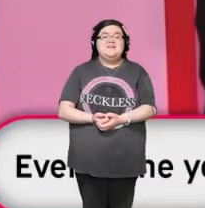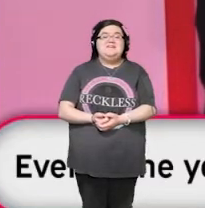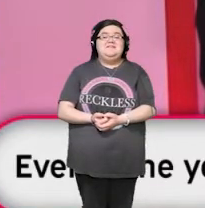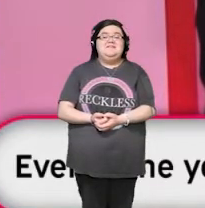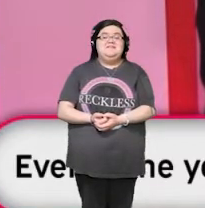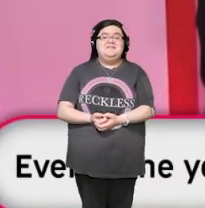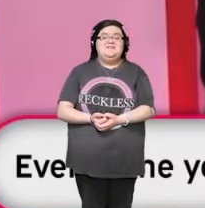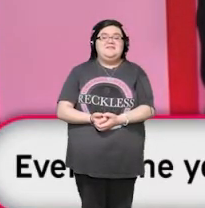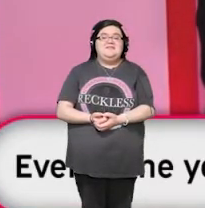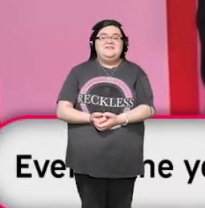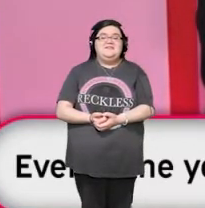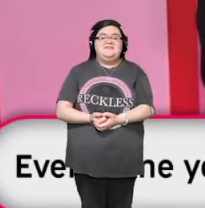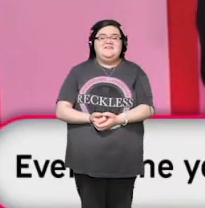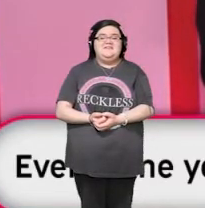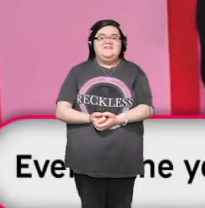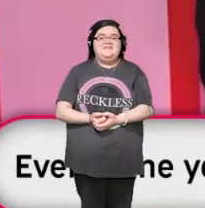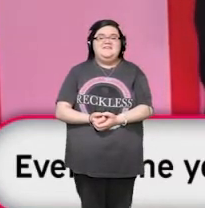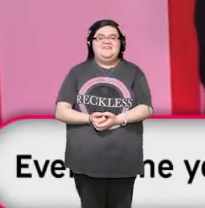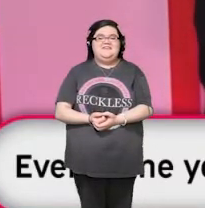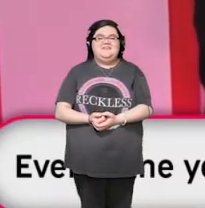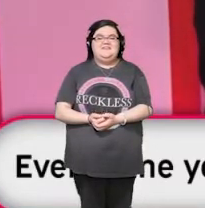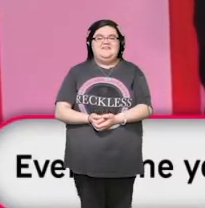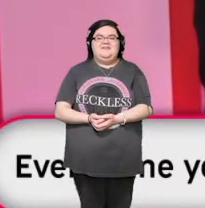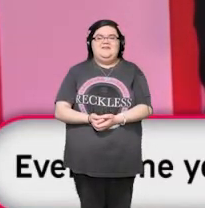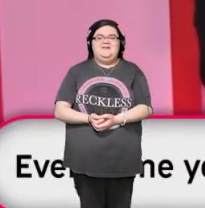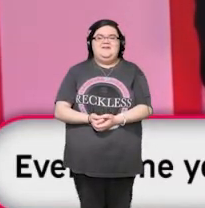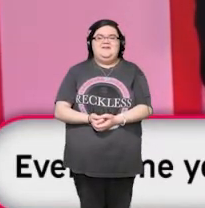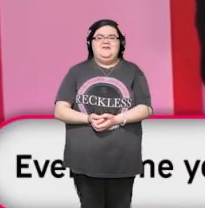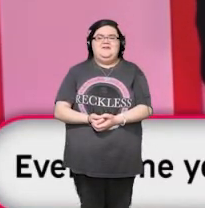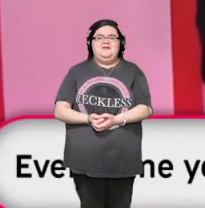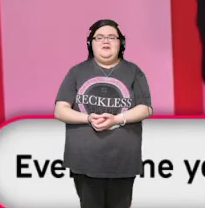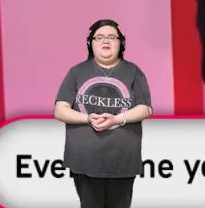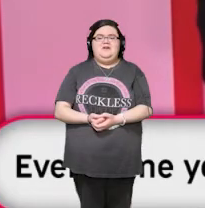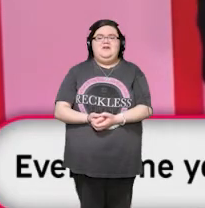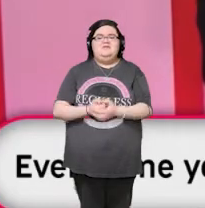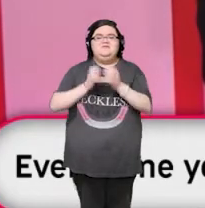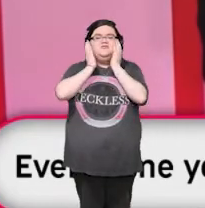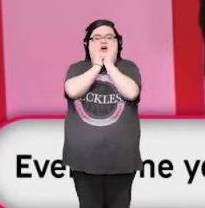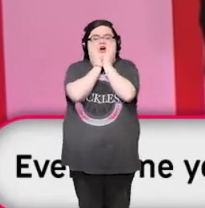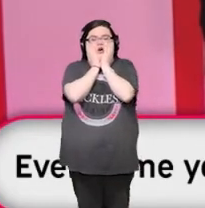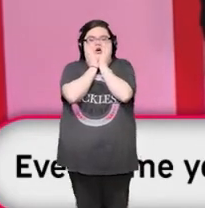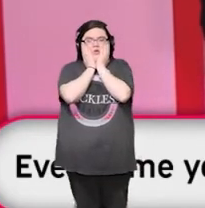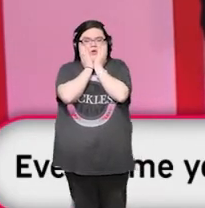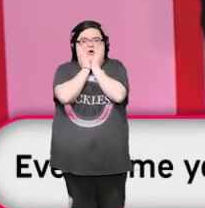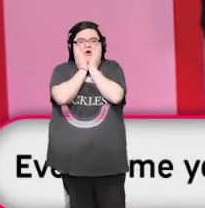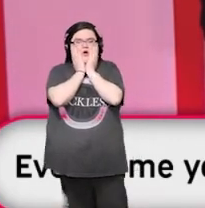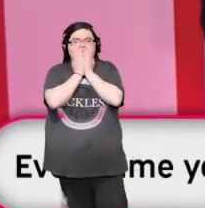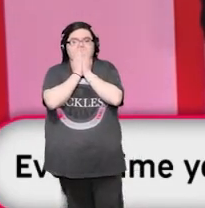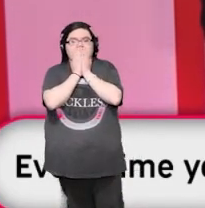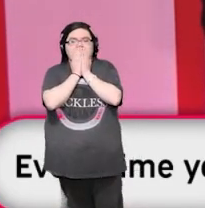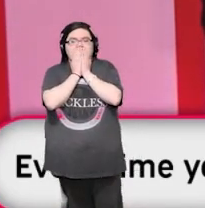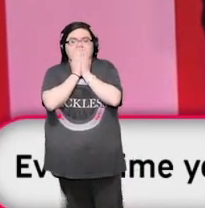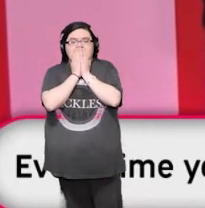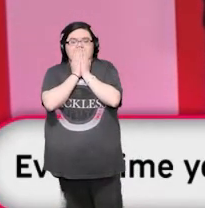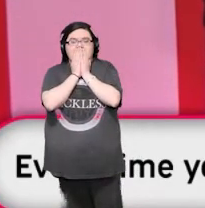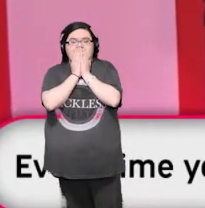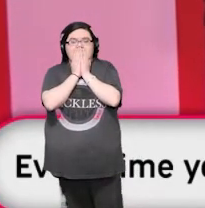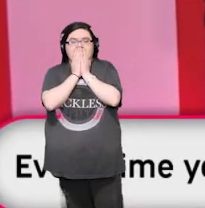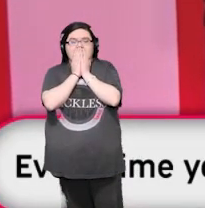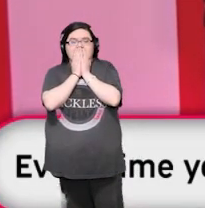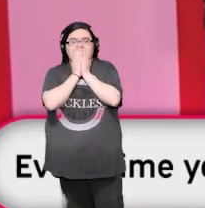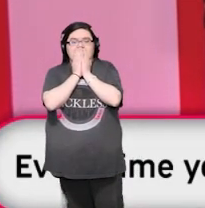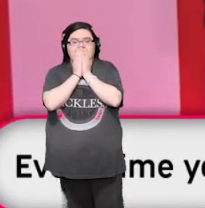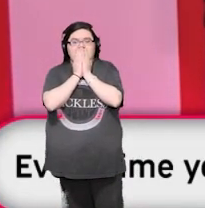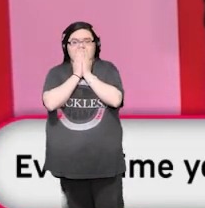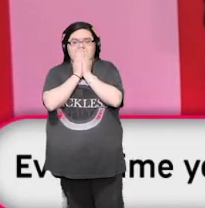every time you fall in love, there is a genocide. What? Where? Every time you laugh. Oh, no! Love, there's a genocide. Wait,